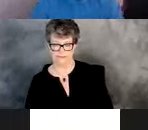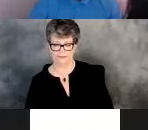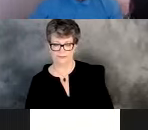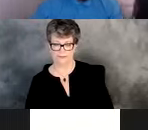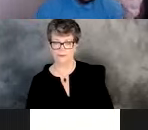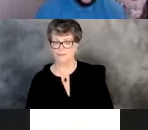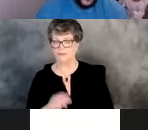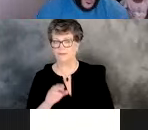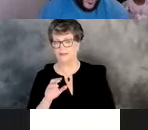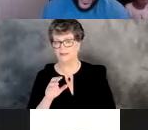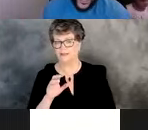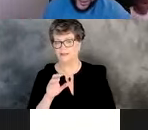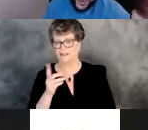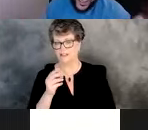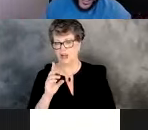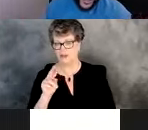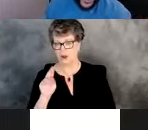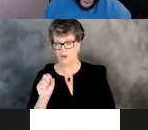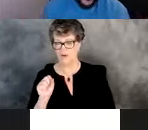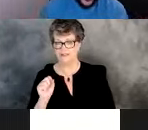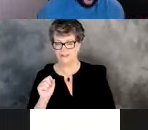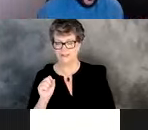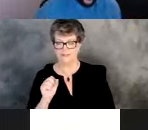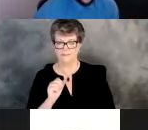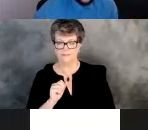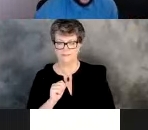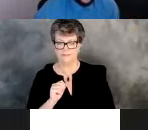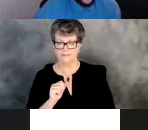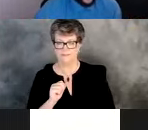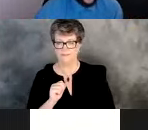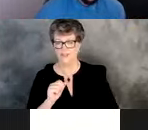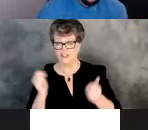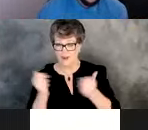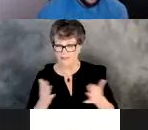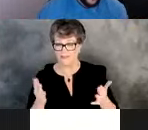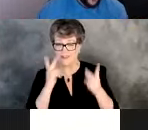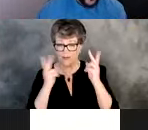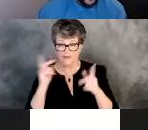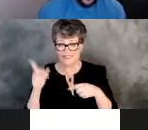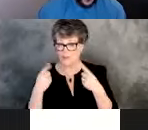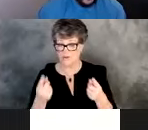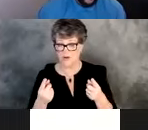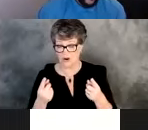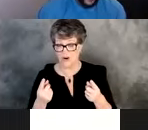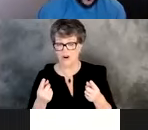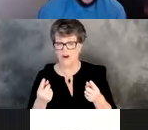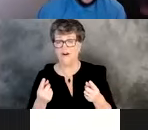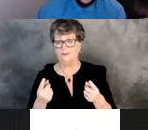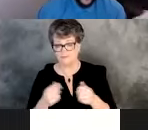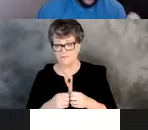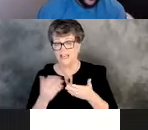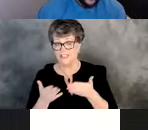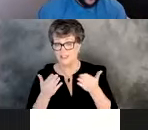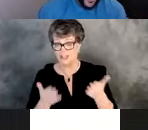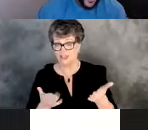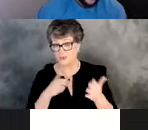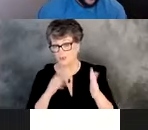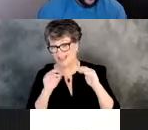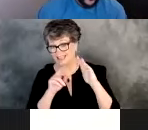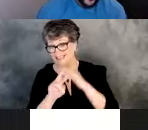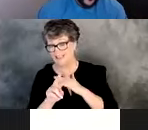Yeah, so the studies are underway, and everything that we've seen so far suggests that we anticipate that at